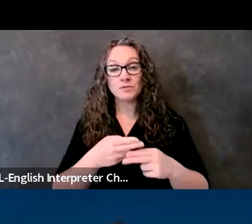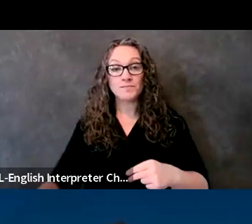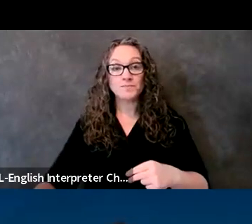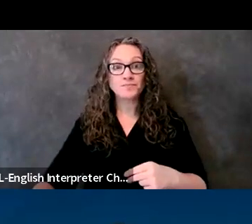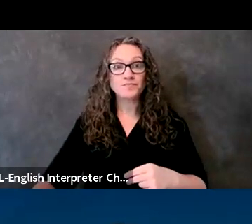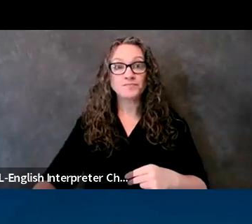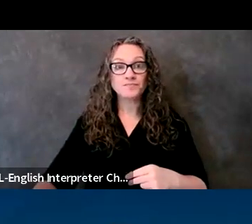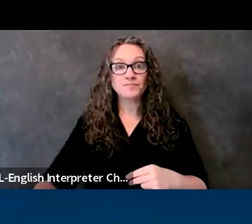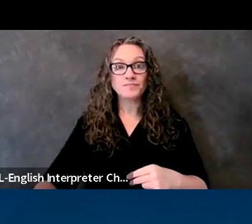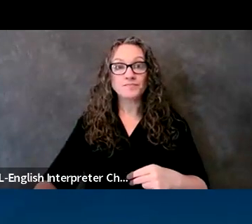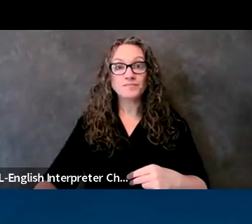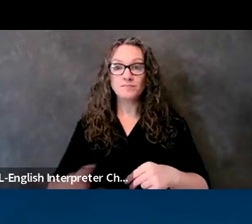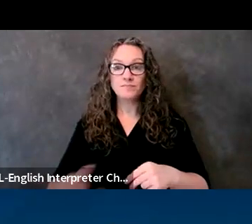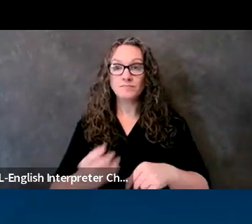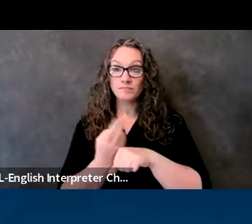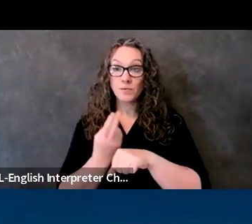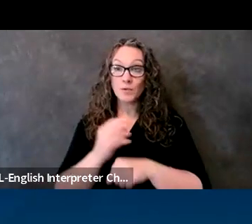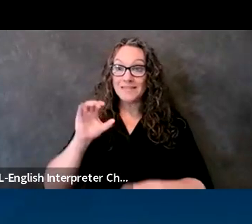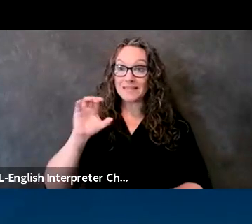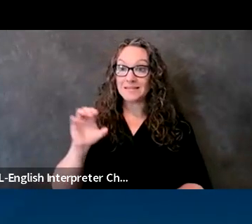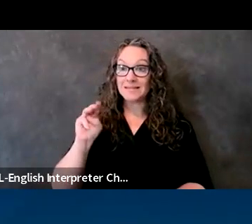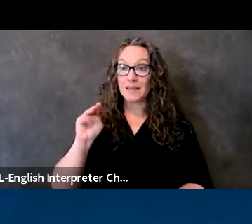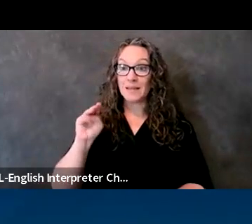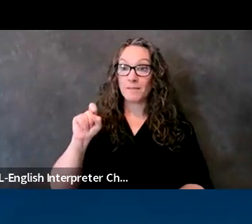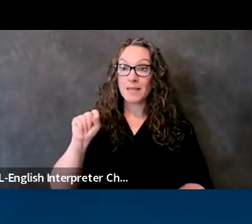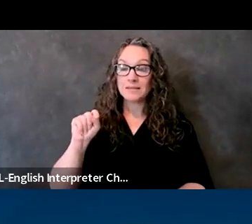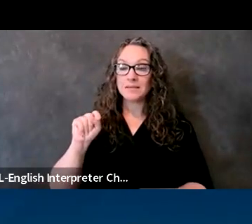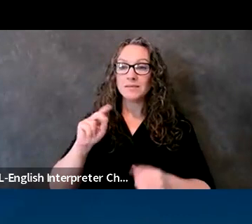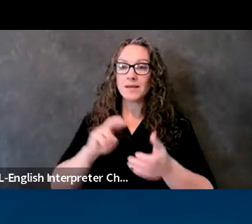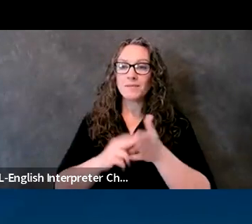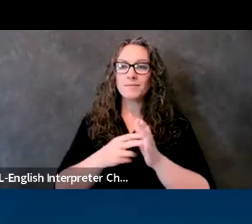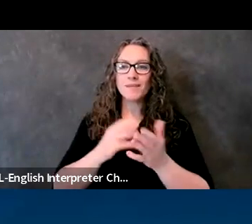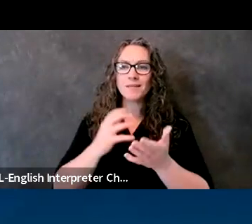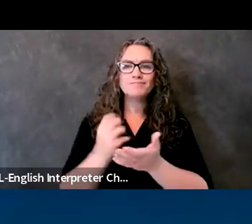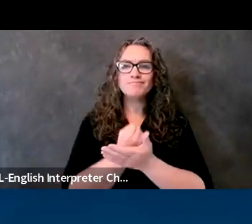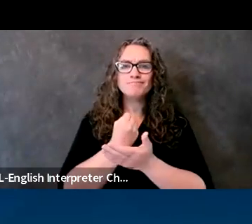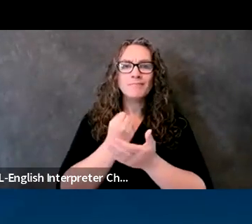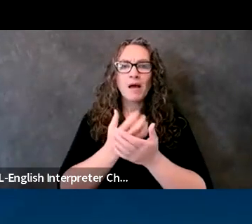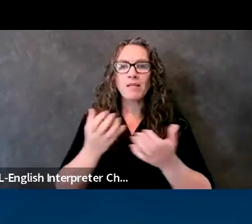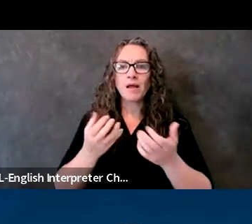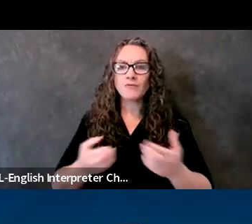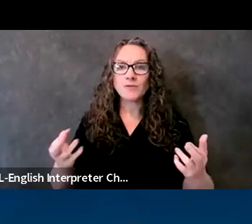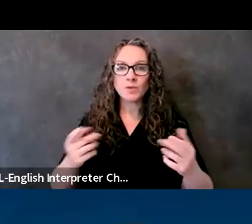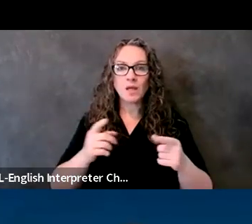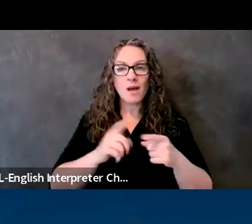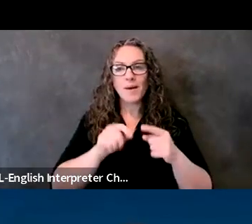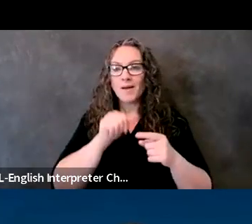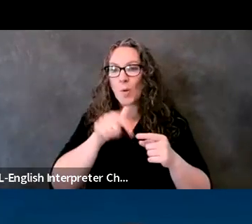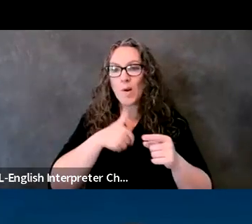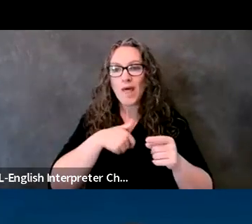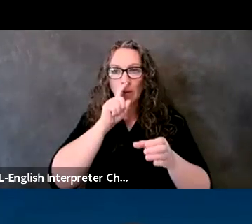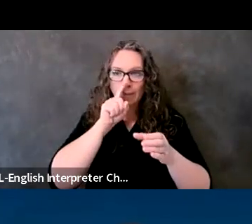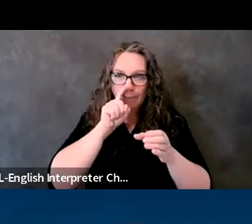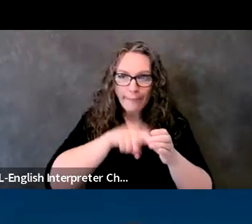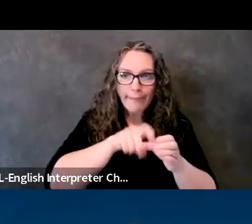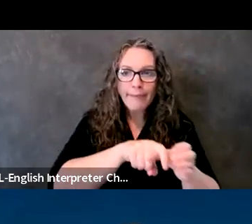to identify the needs without having to know a lot of personal information about someone that they are not willing to share.